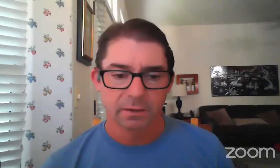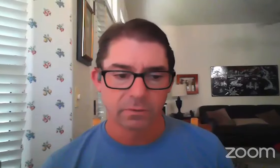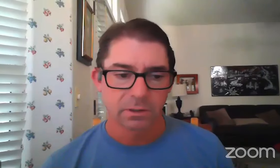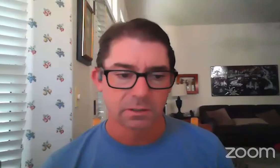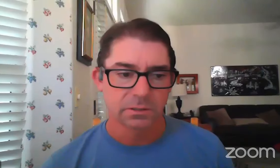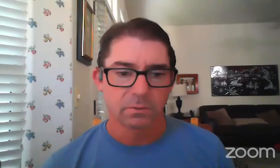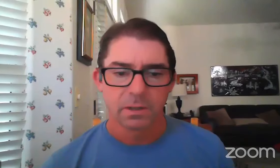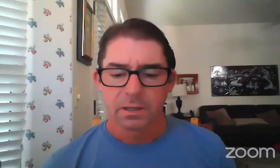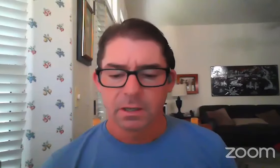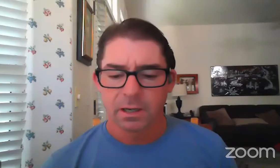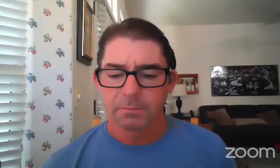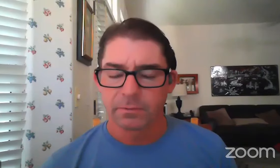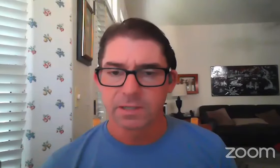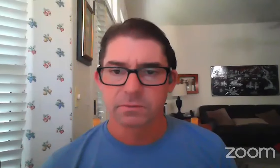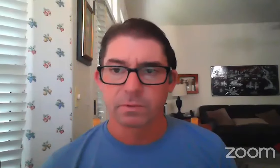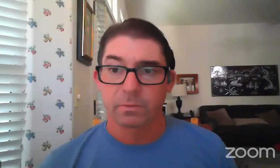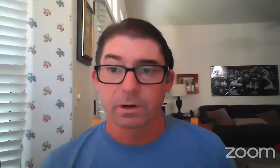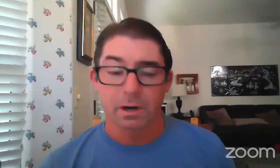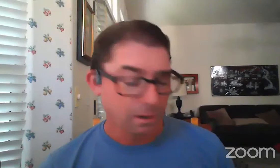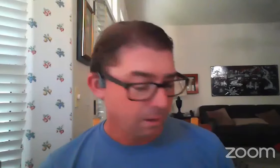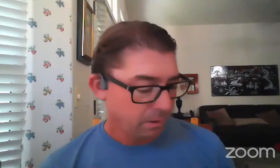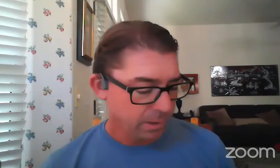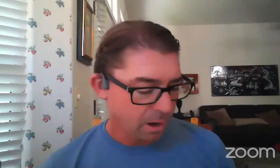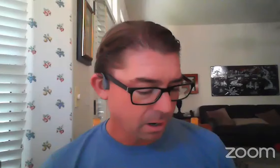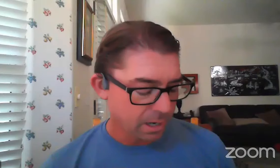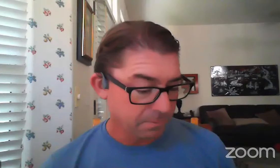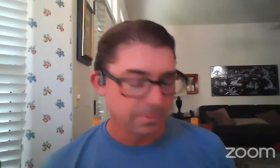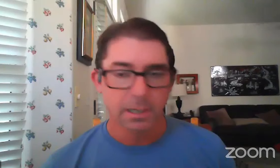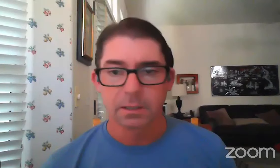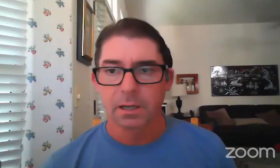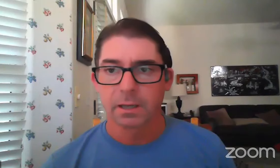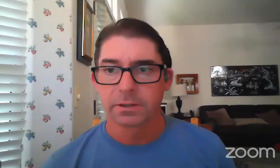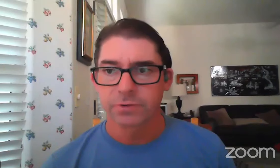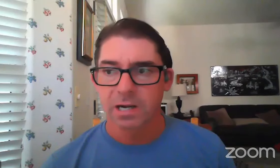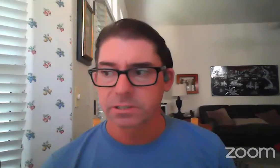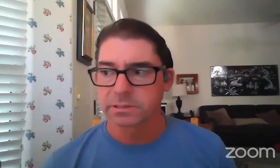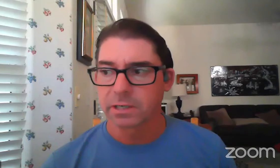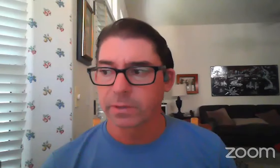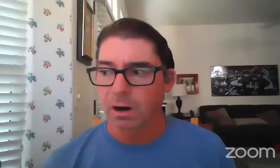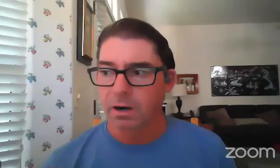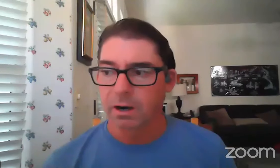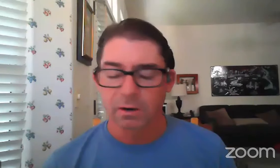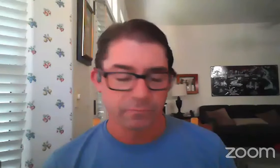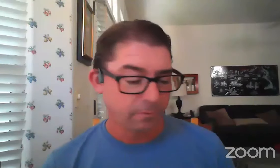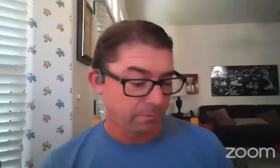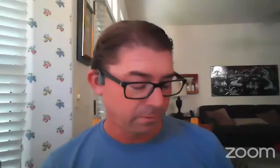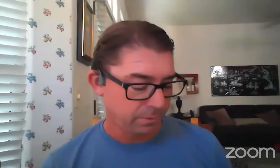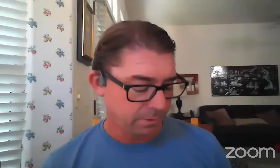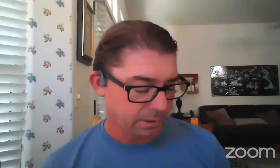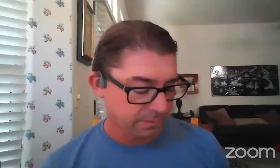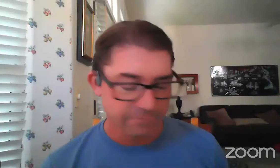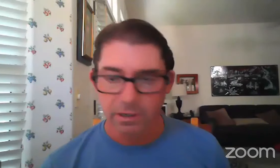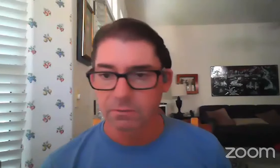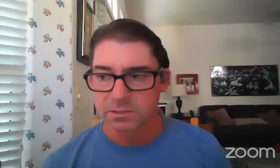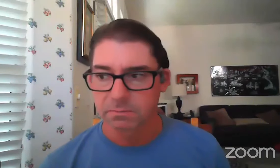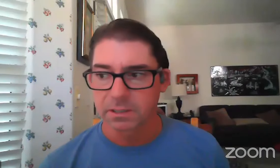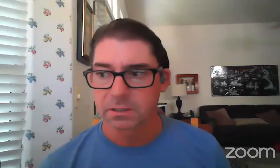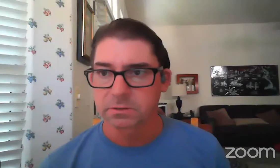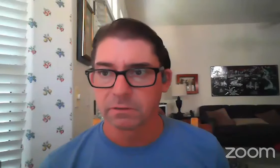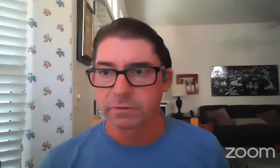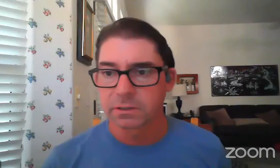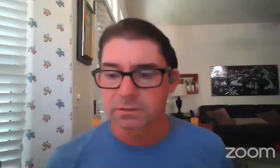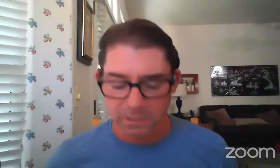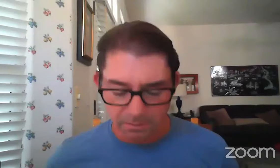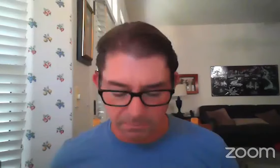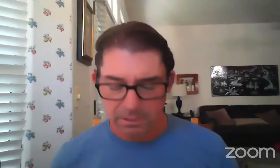in California. So the reason we are implementing the strategies that we are for that very reason,